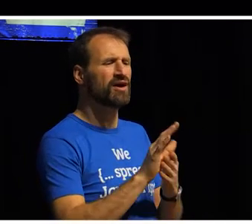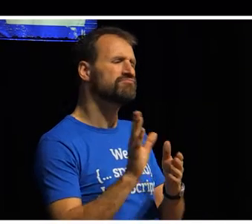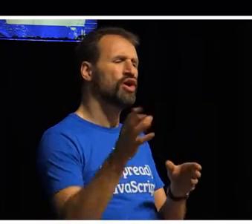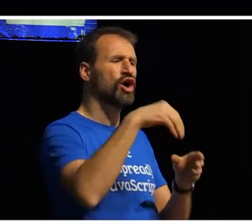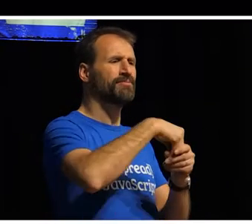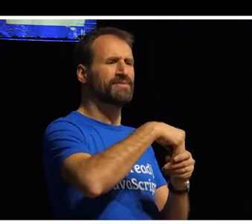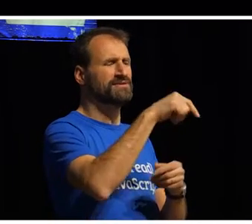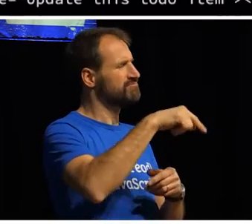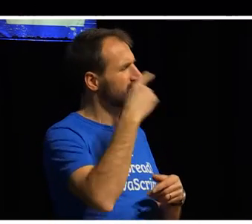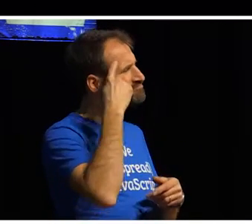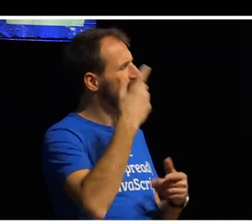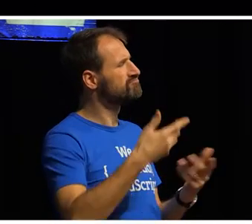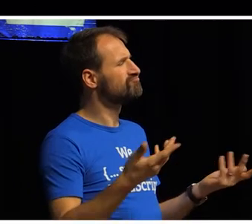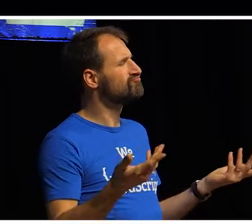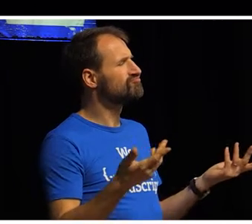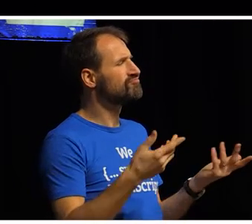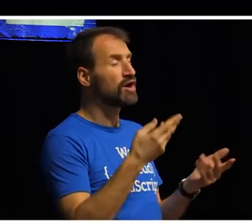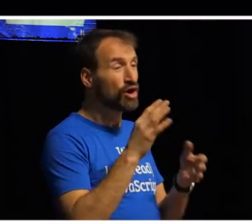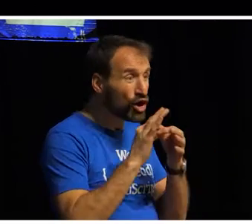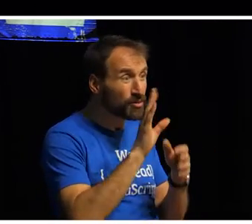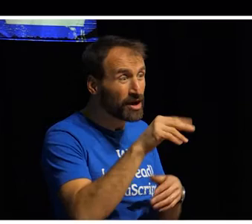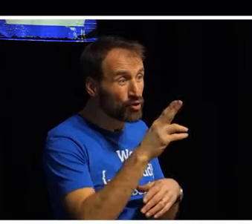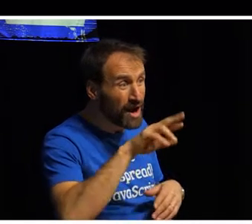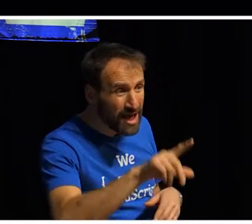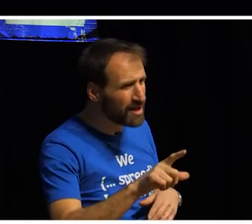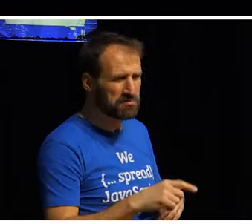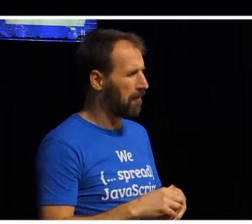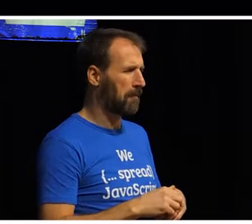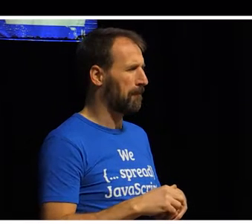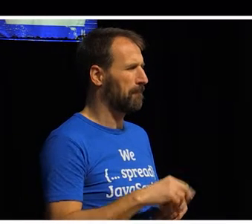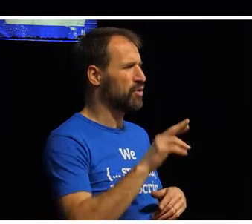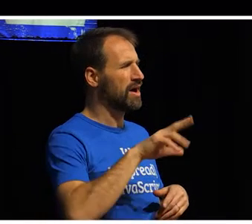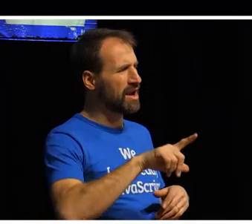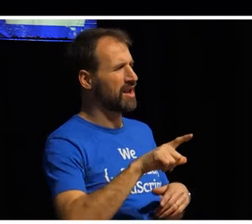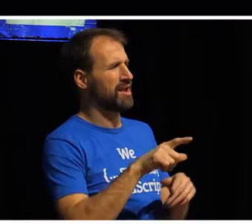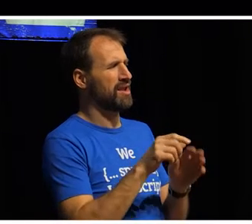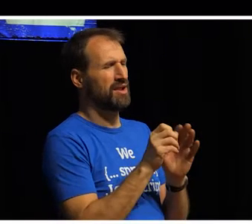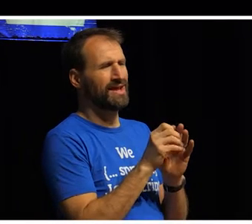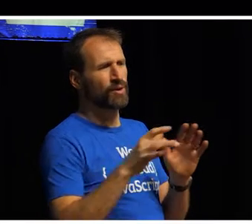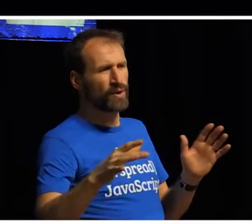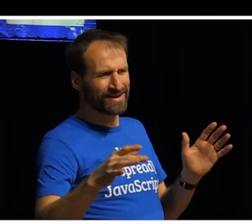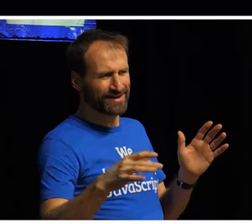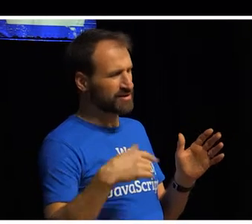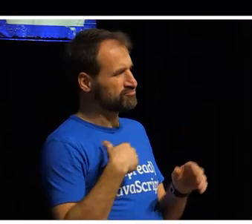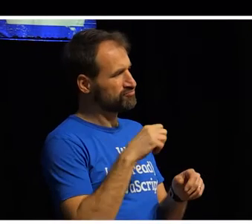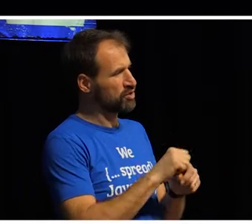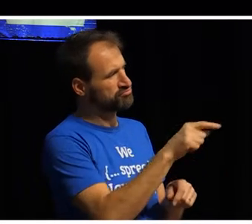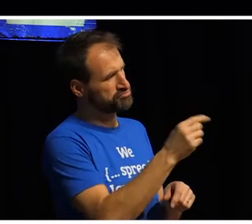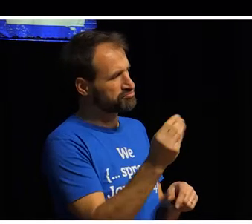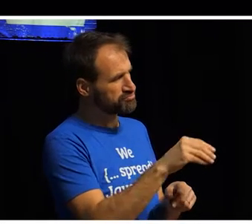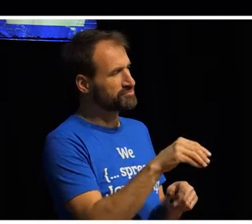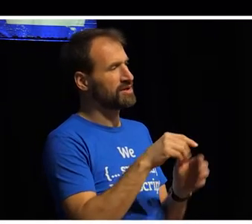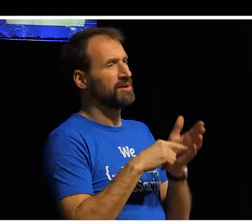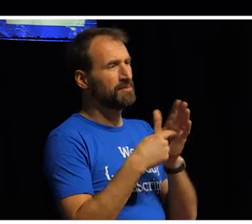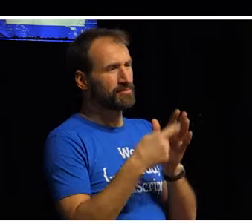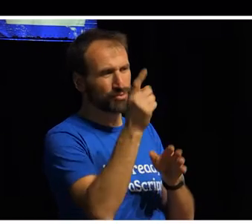is thoughts URL encoding so I can do % to e % to e